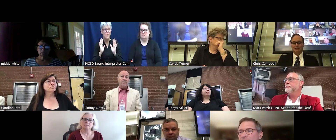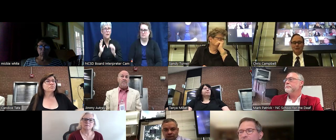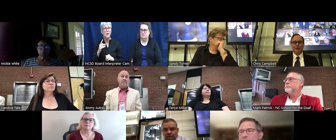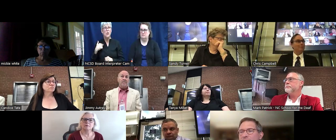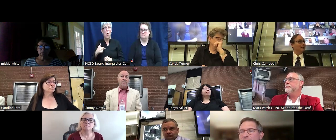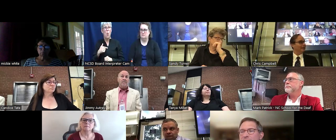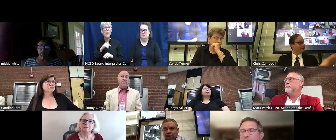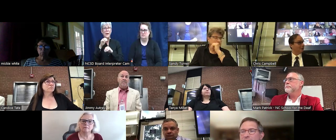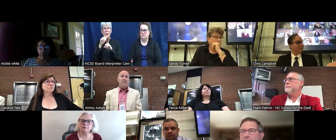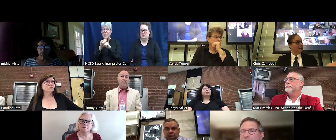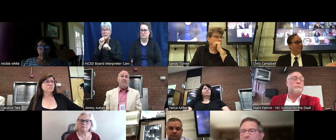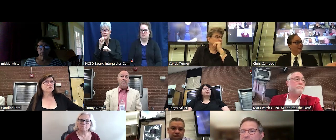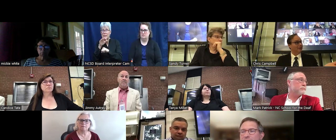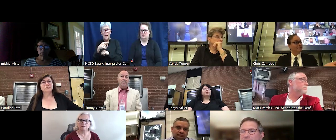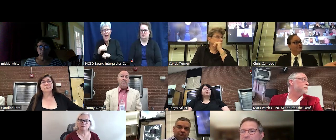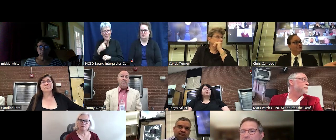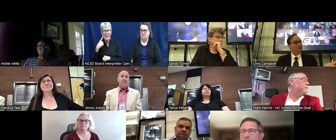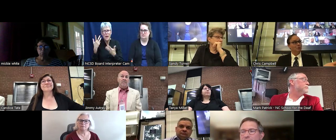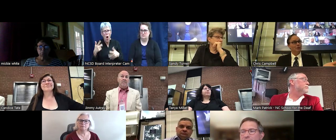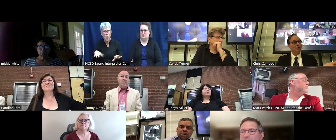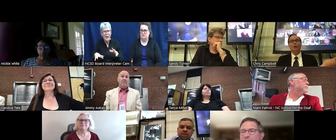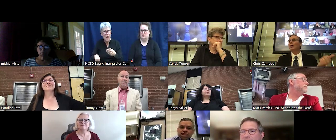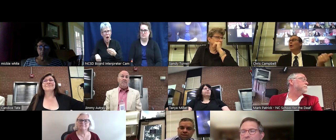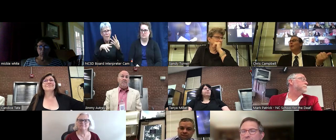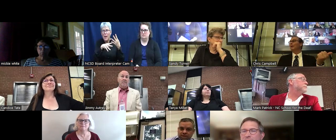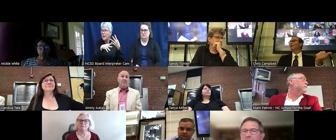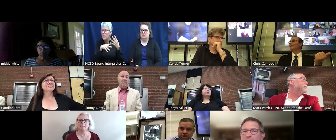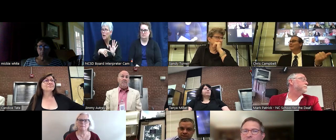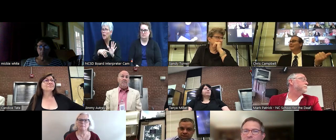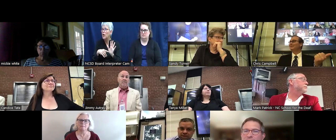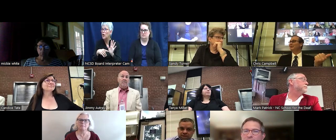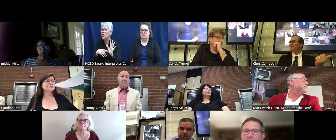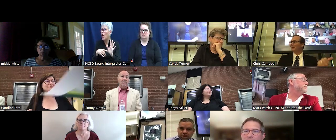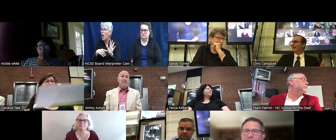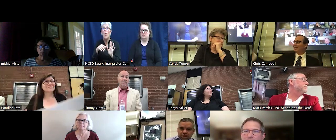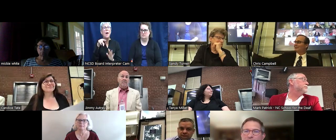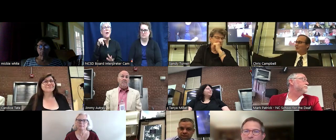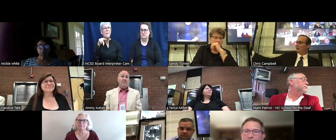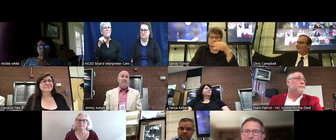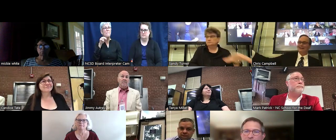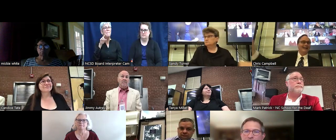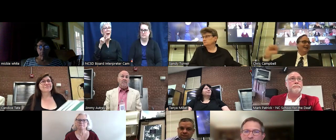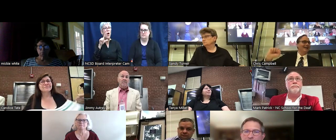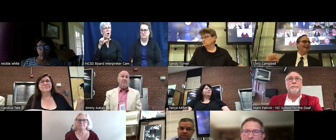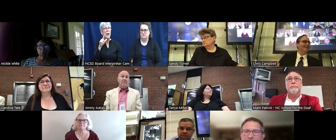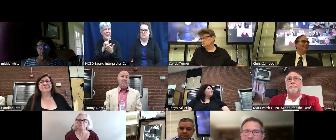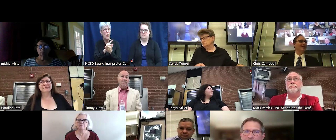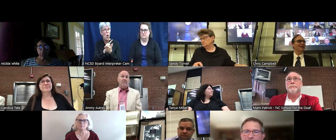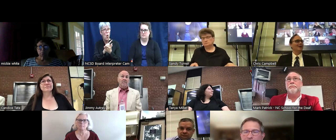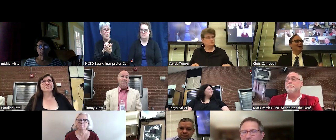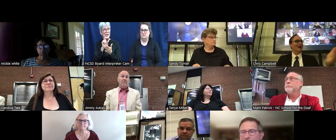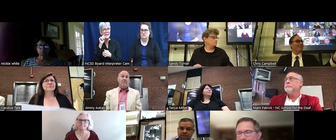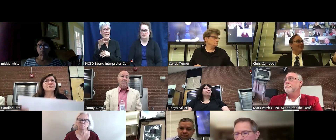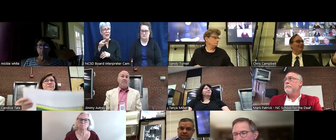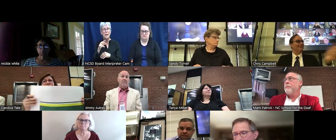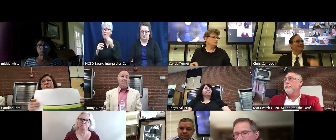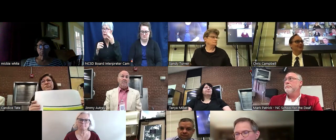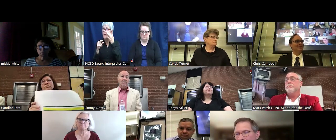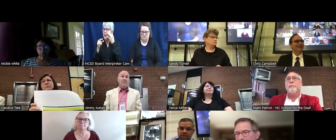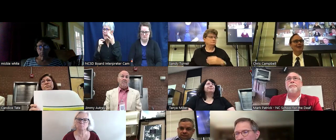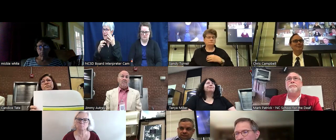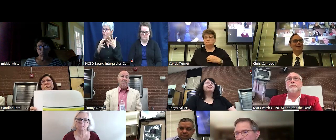sent you, and I believe it's already been uploaded to you. Well, no, my paralegal sent it to you. A chart, and if you'd like a color copy, I